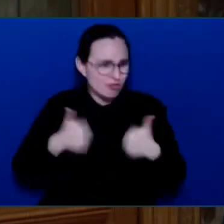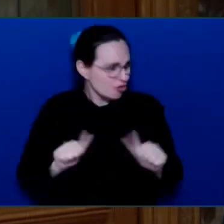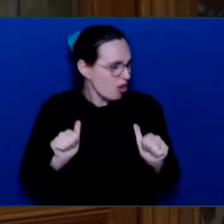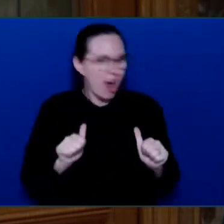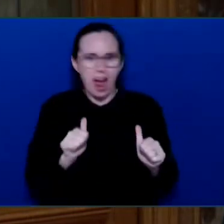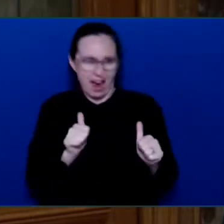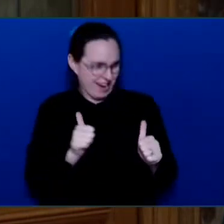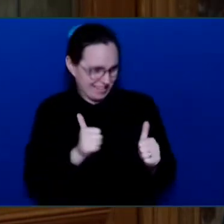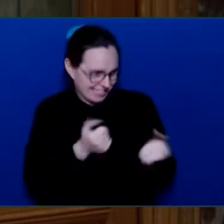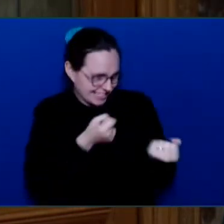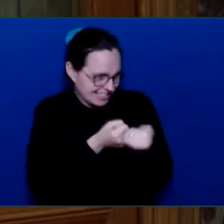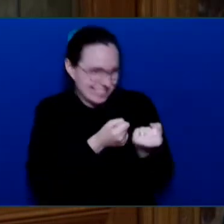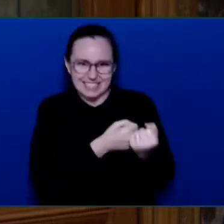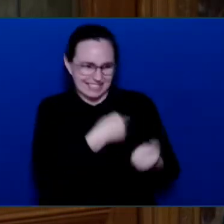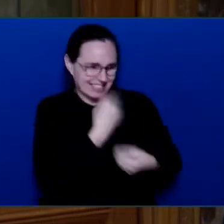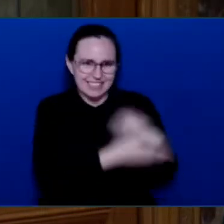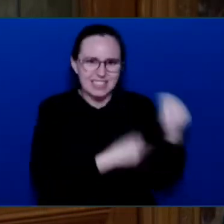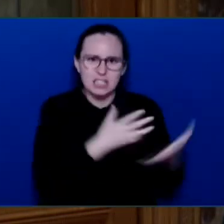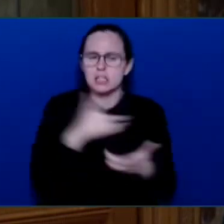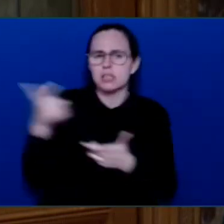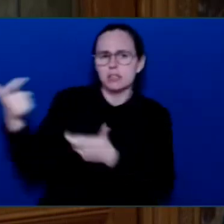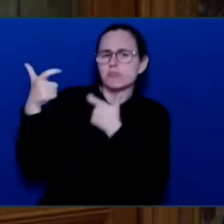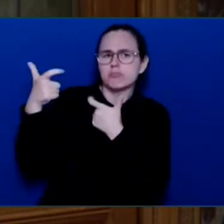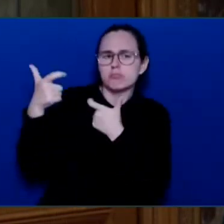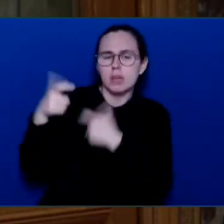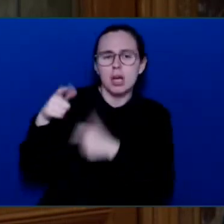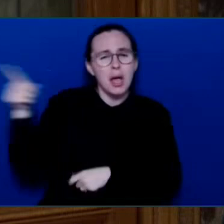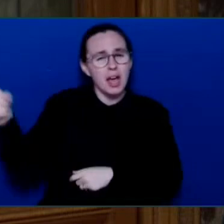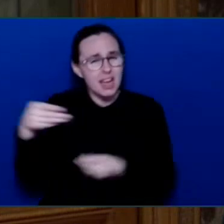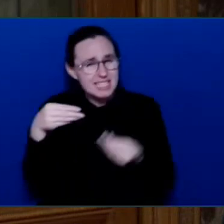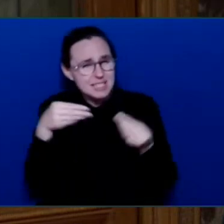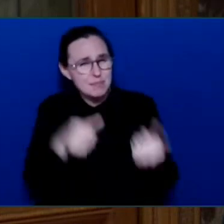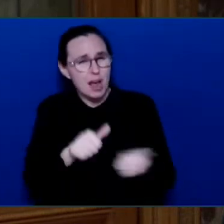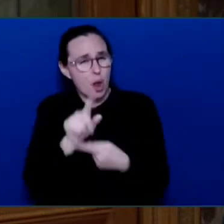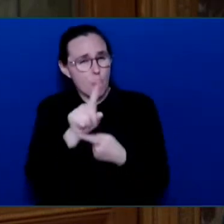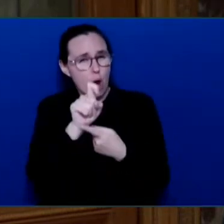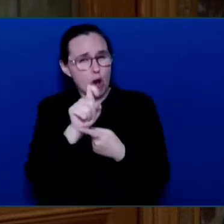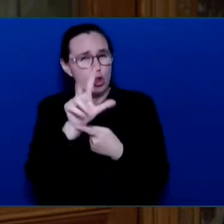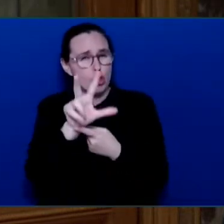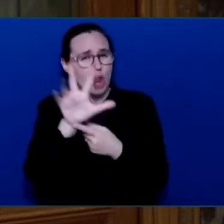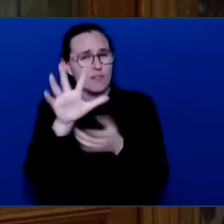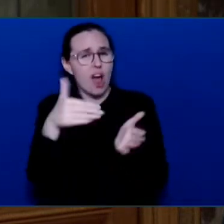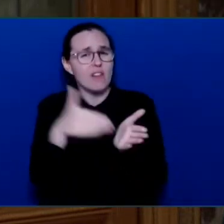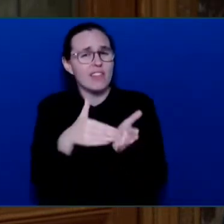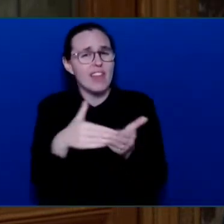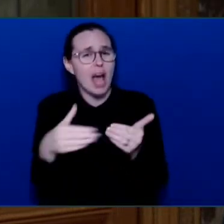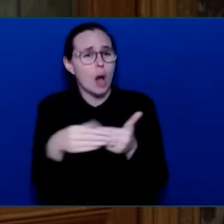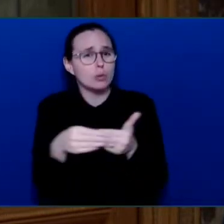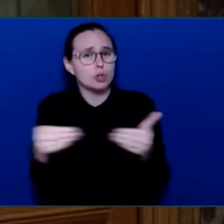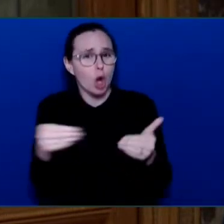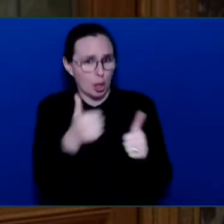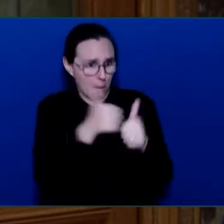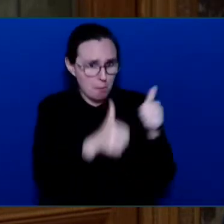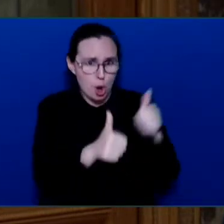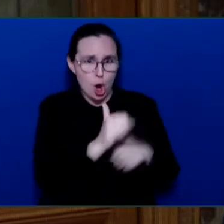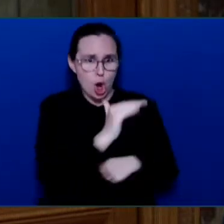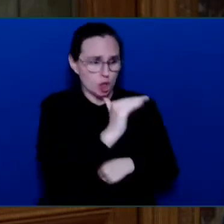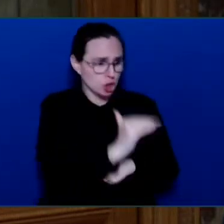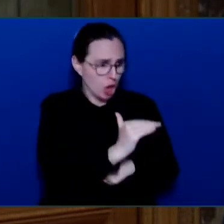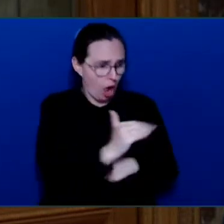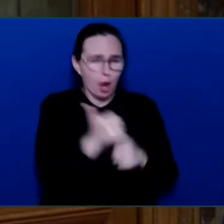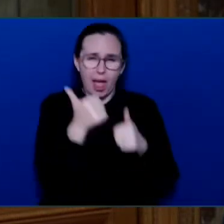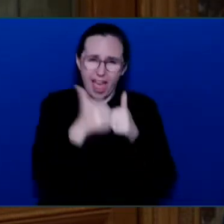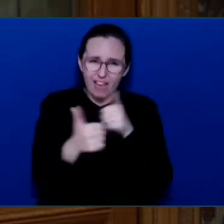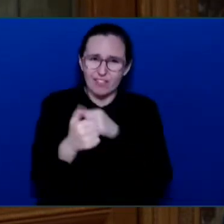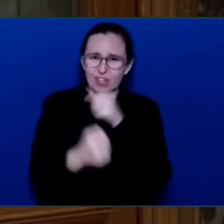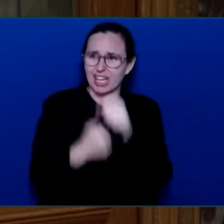child per year on those children in care. Apparently not enough cash for this mother to get a ride to her